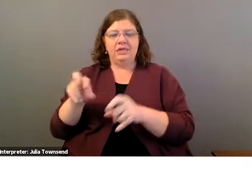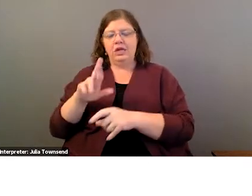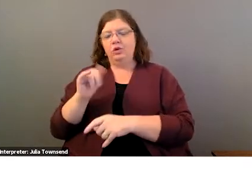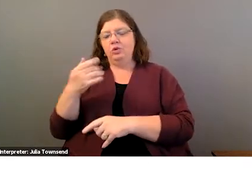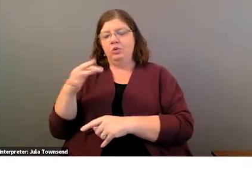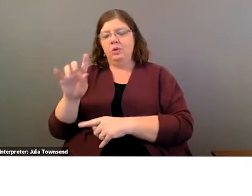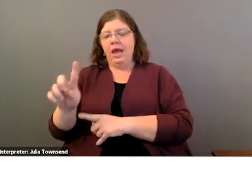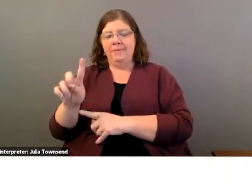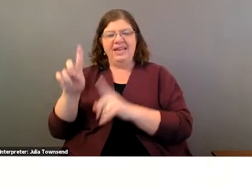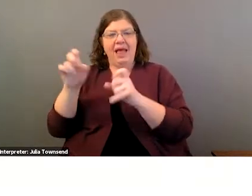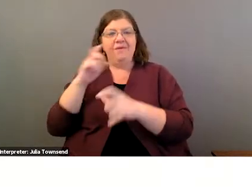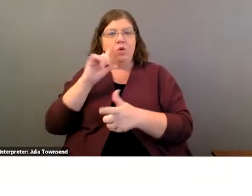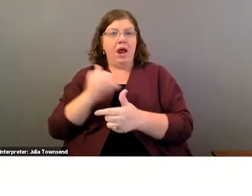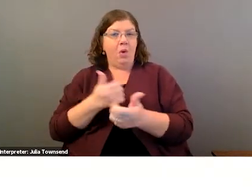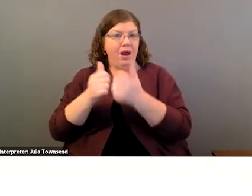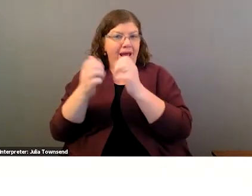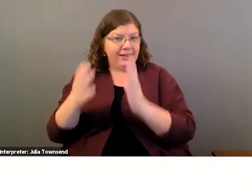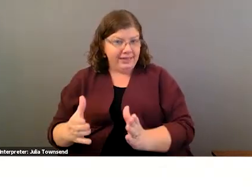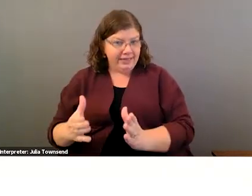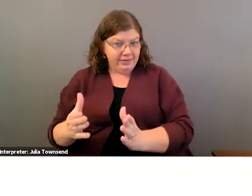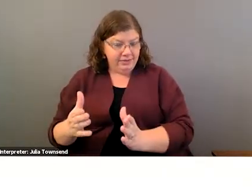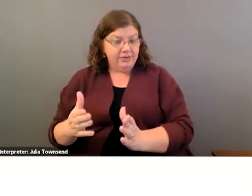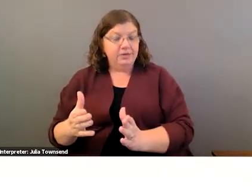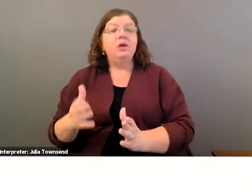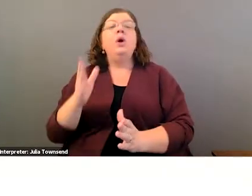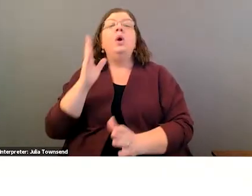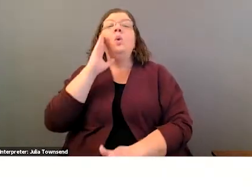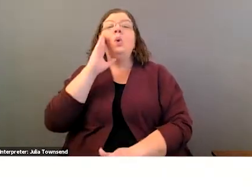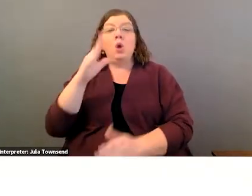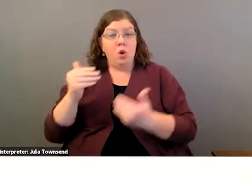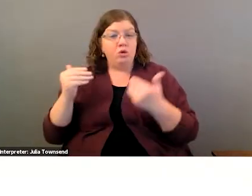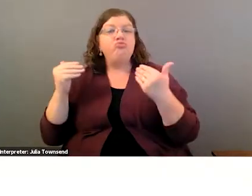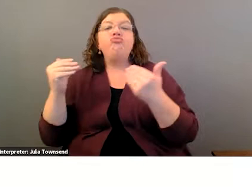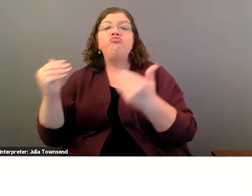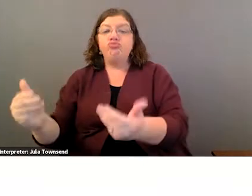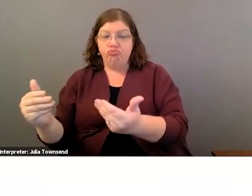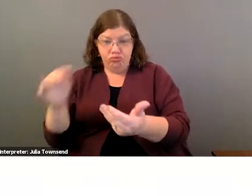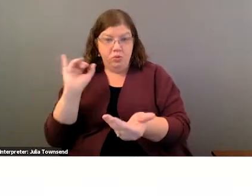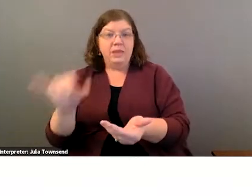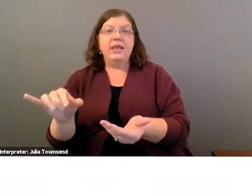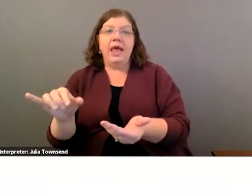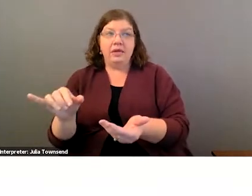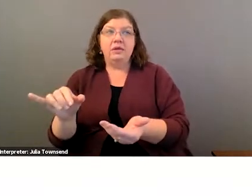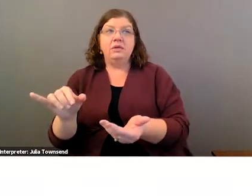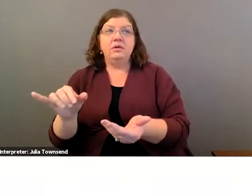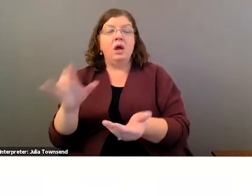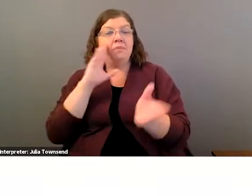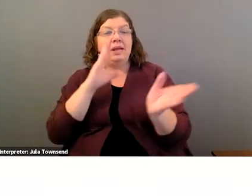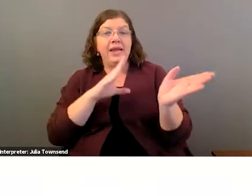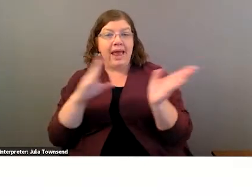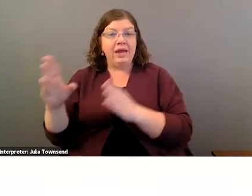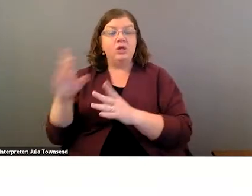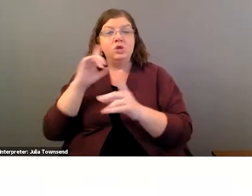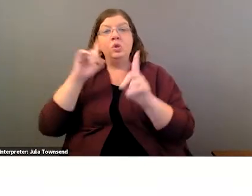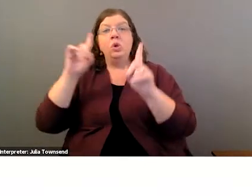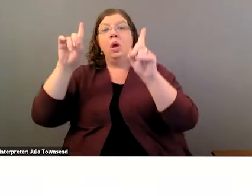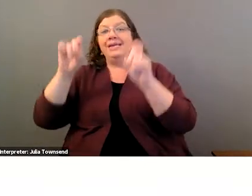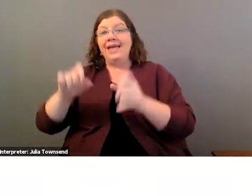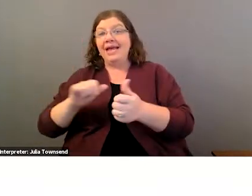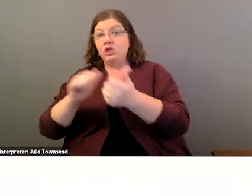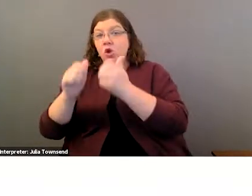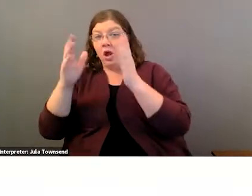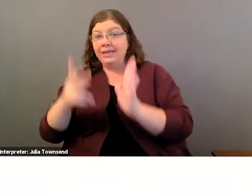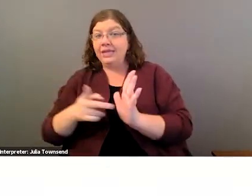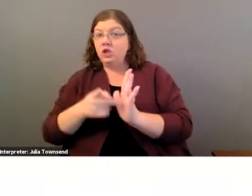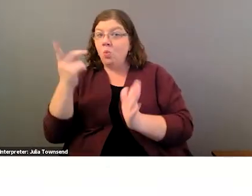our athletes. We are going to move forward with a plan to test our athletes twice